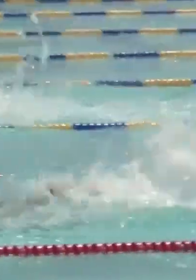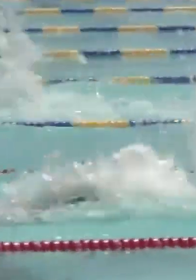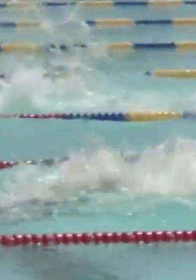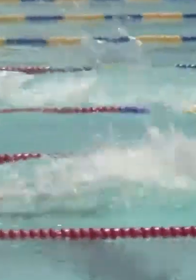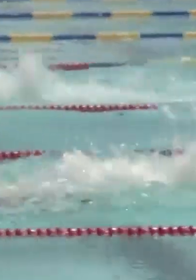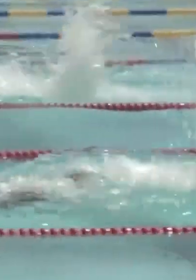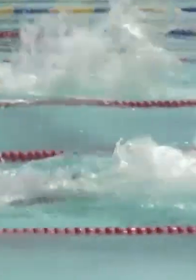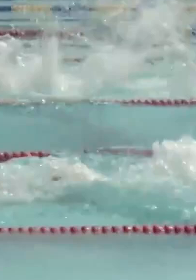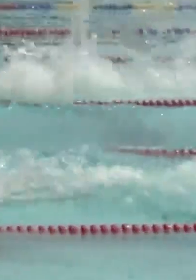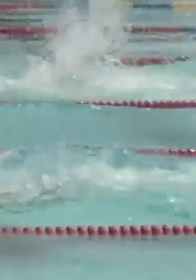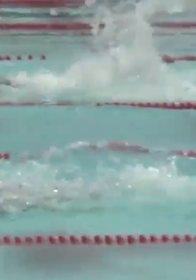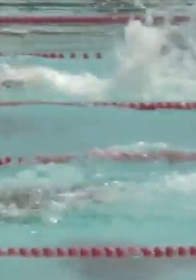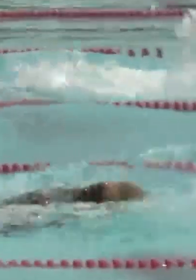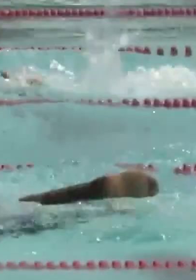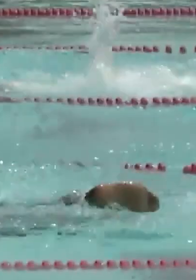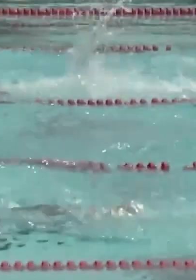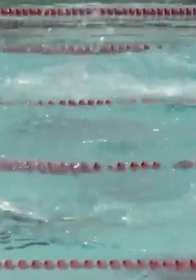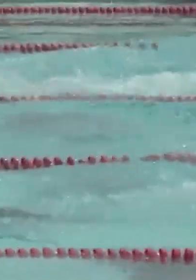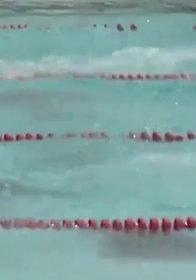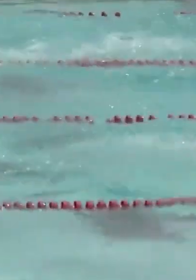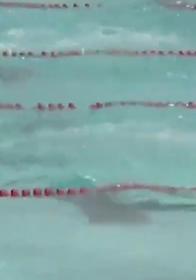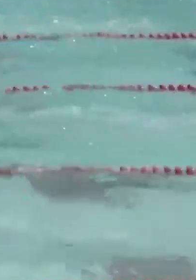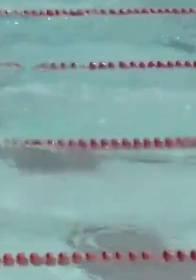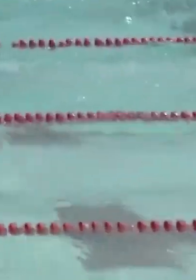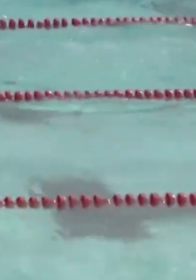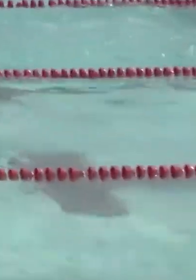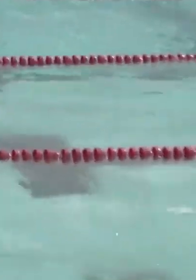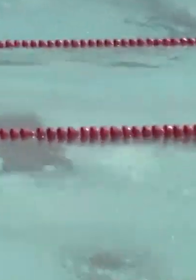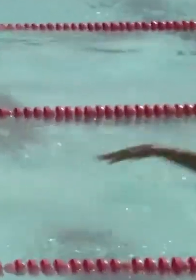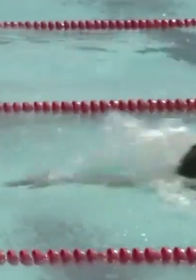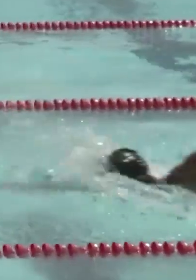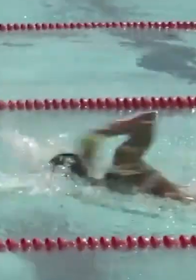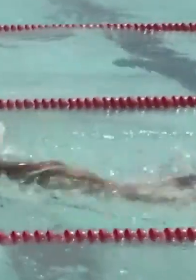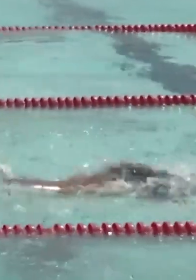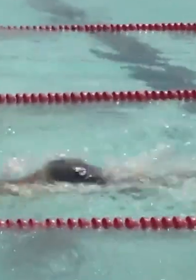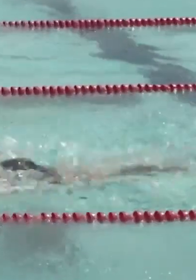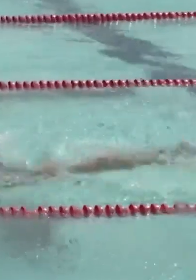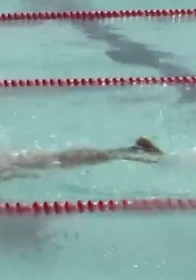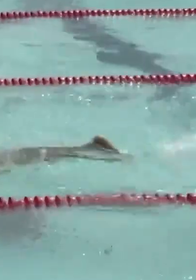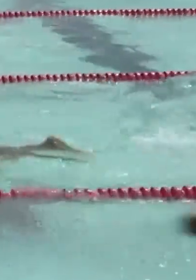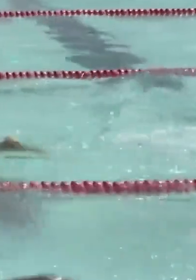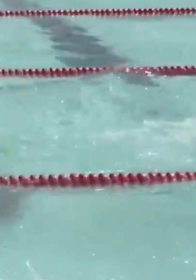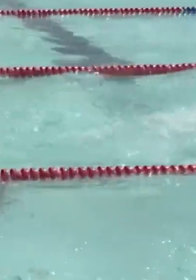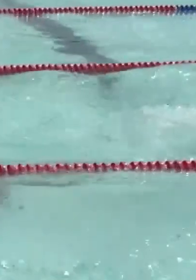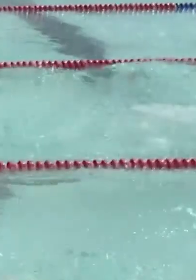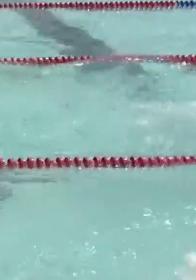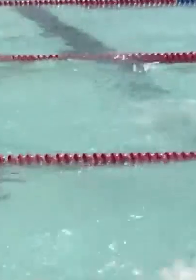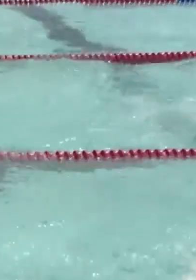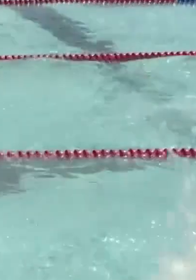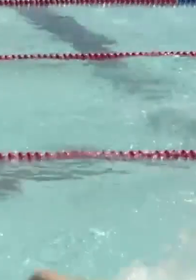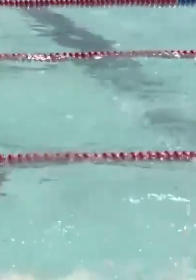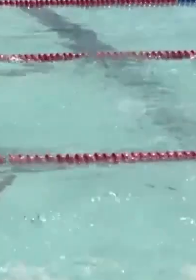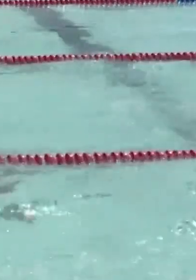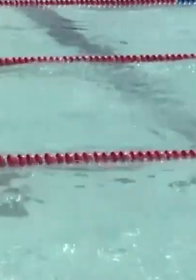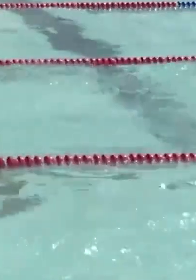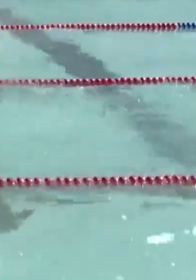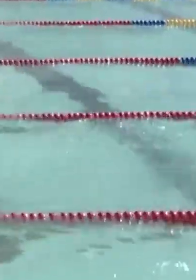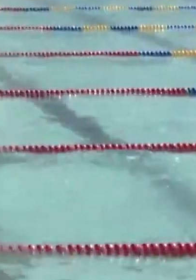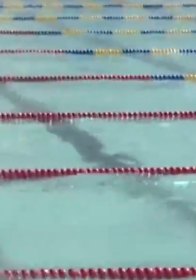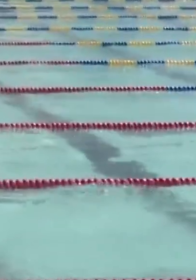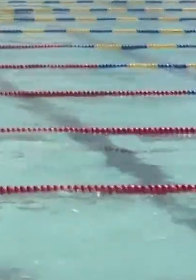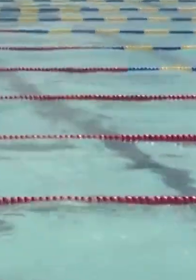as they push for home, but Aline Bovell touches the wall in 28.91 seconds to Edge Al's 28.94, and